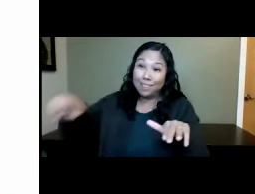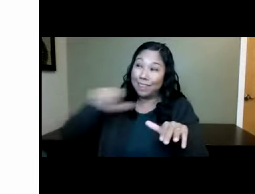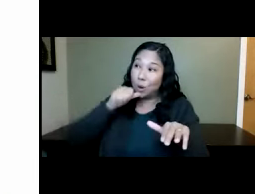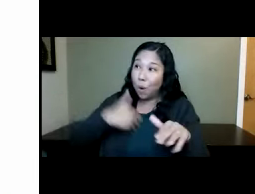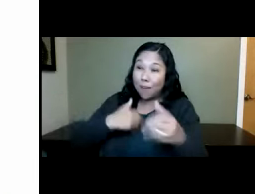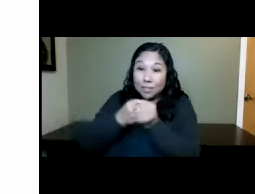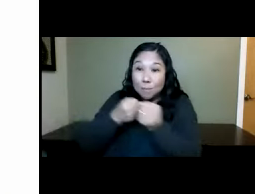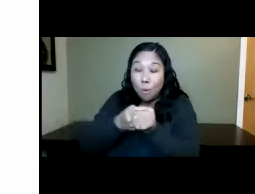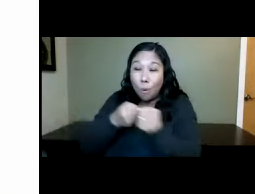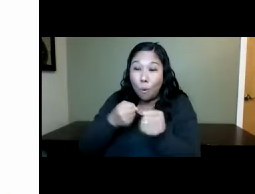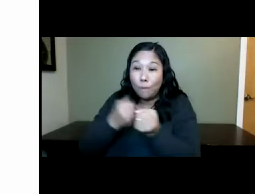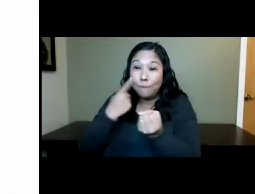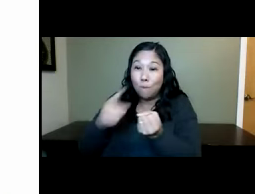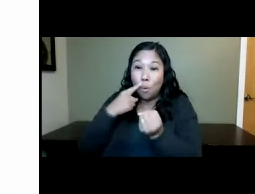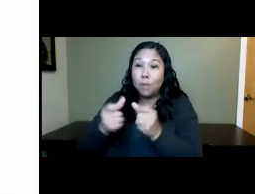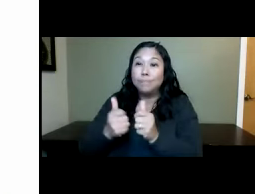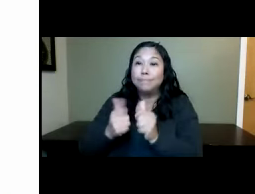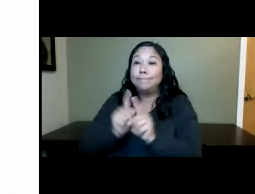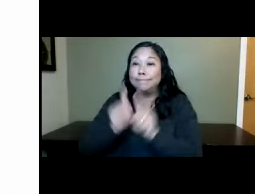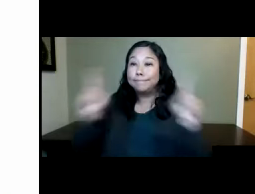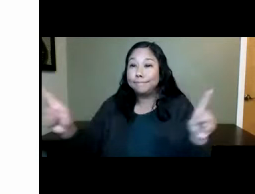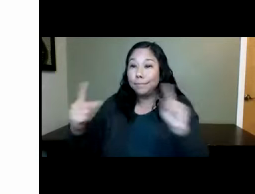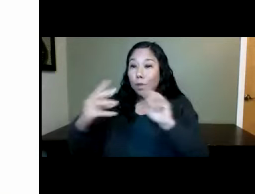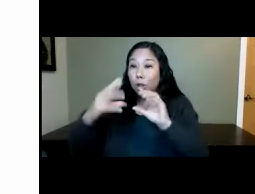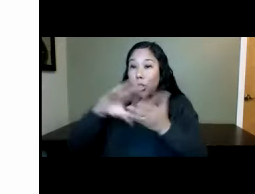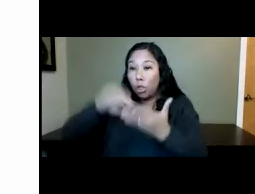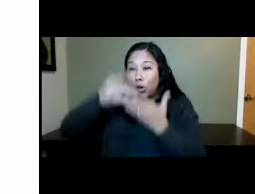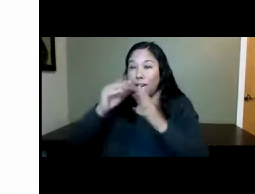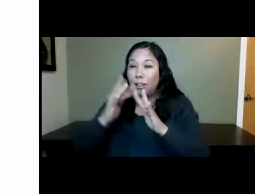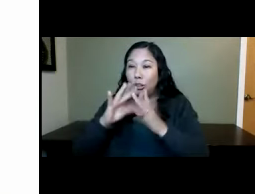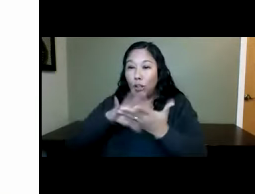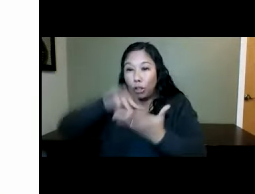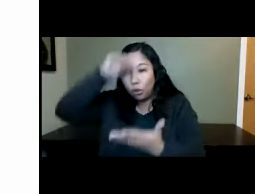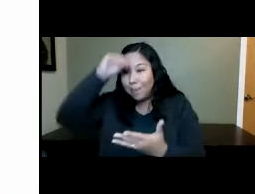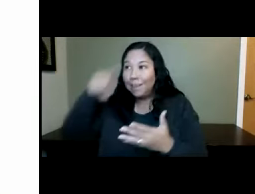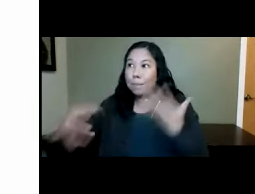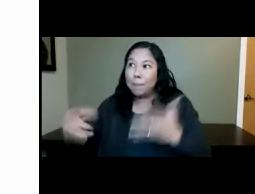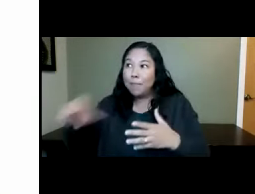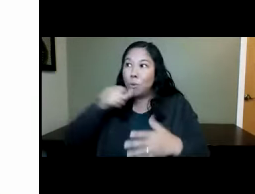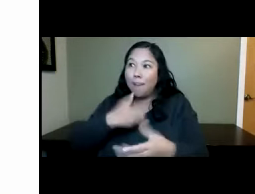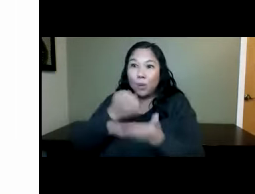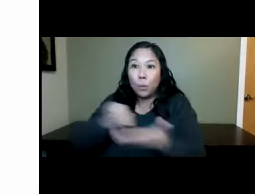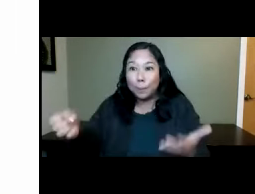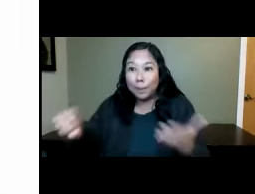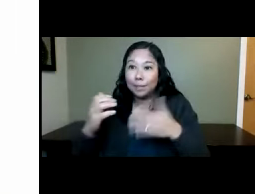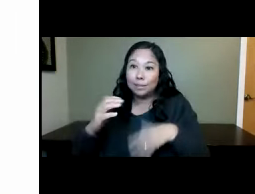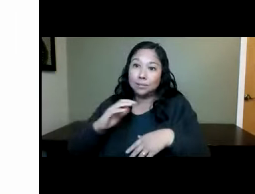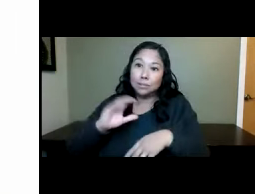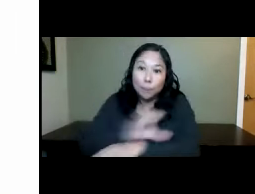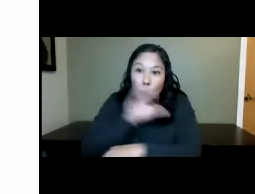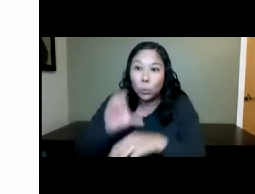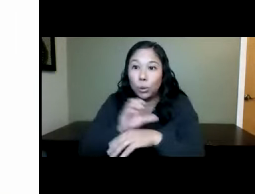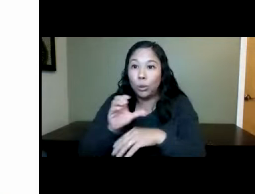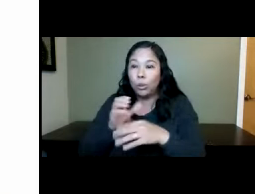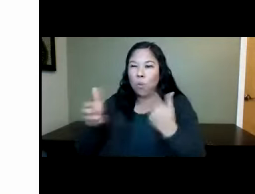in getting distance learning done. So whether it's not having the equipment or not in terms of not having their own computer